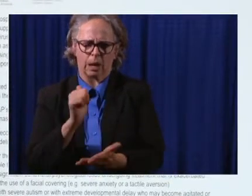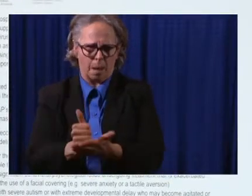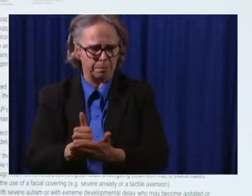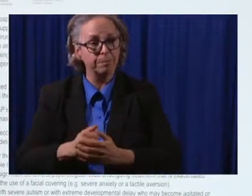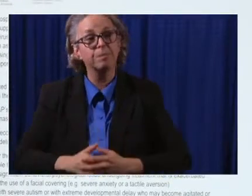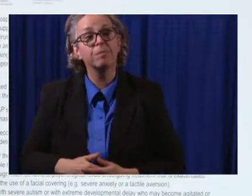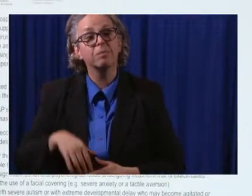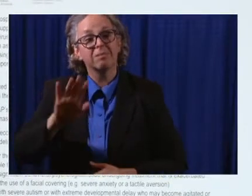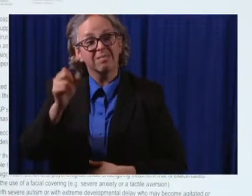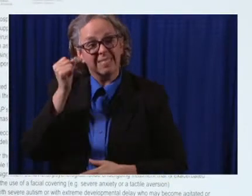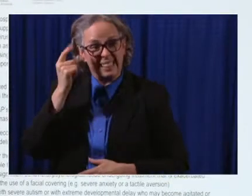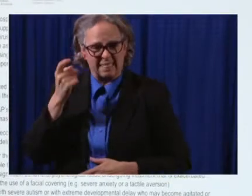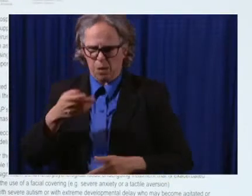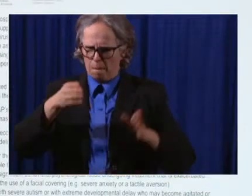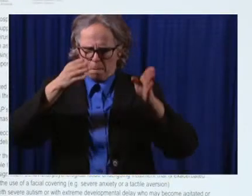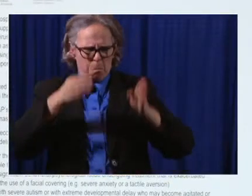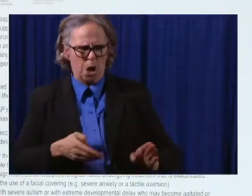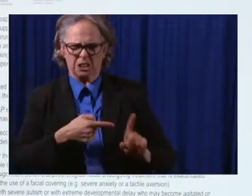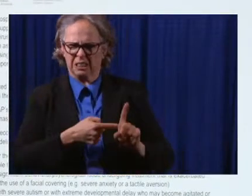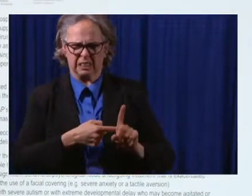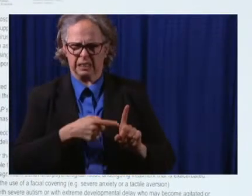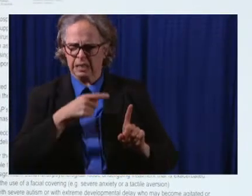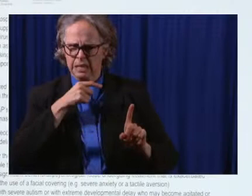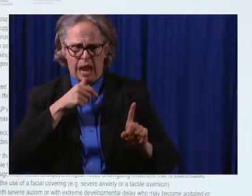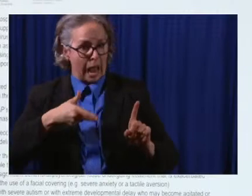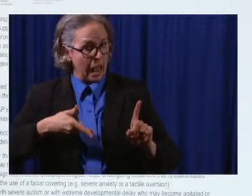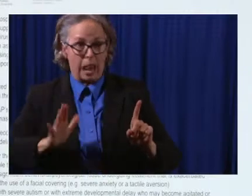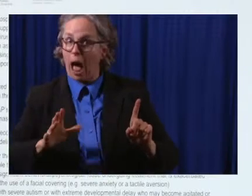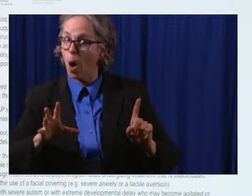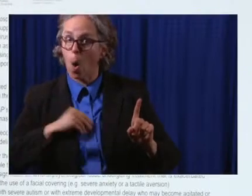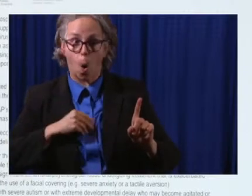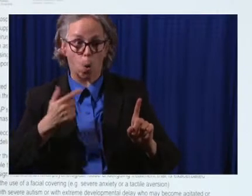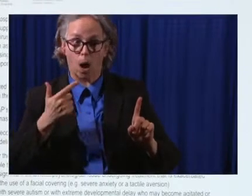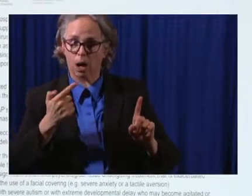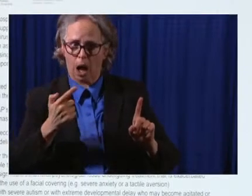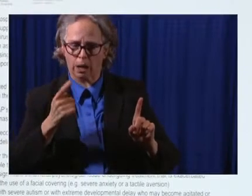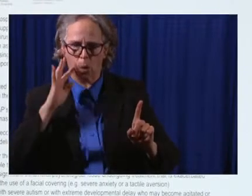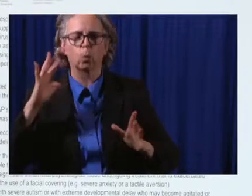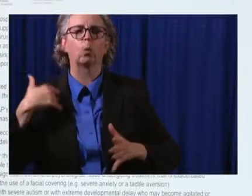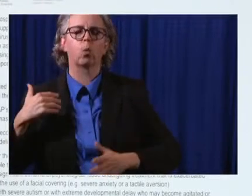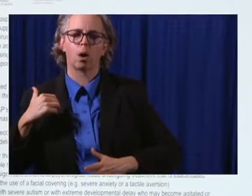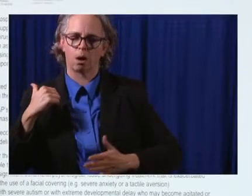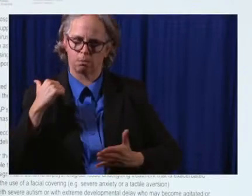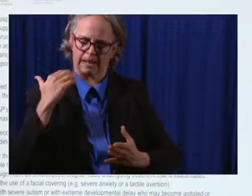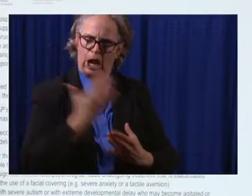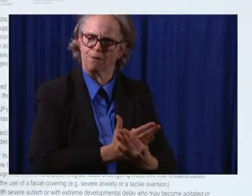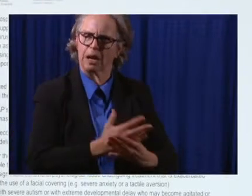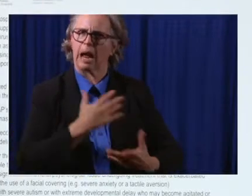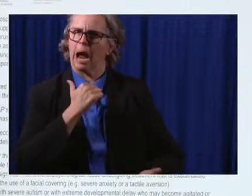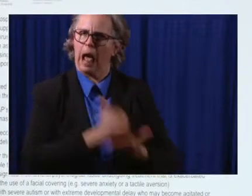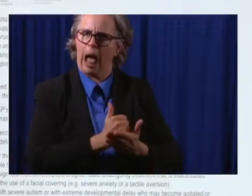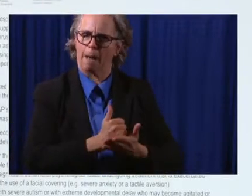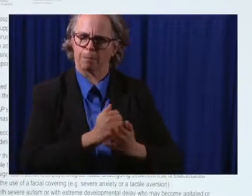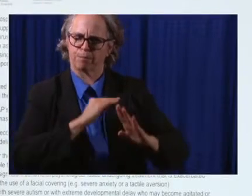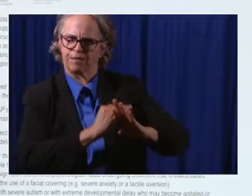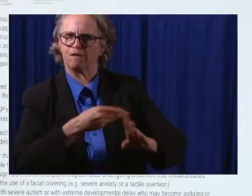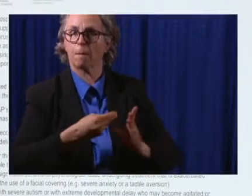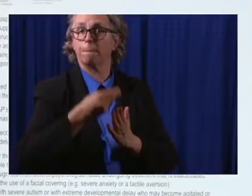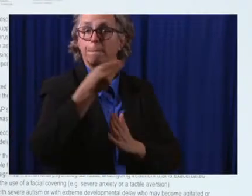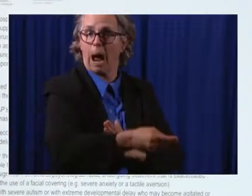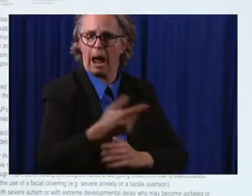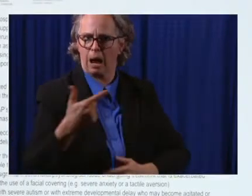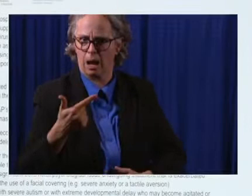prohibited from owning them. Today, 1 year since the shooting, 1 year to the date since the shooting took